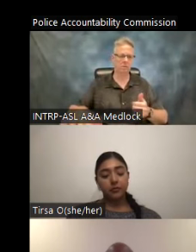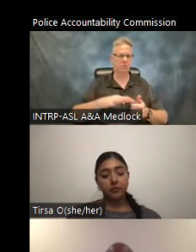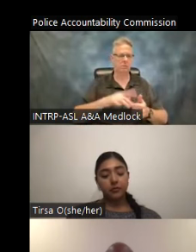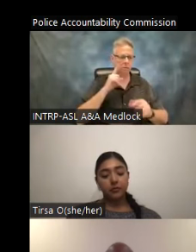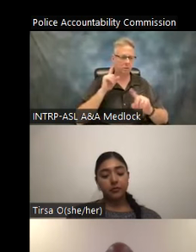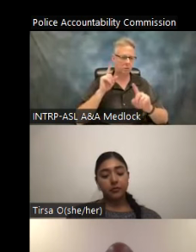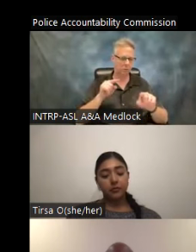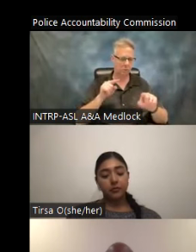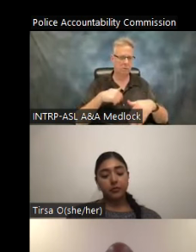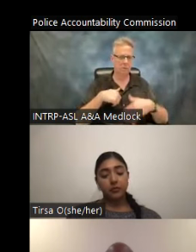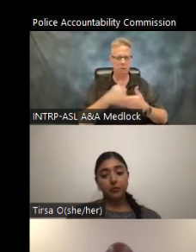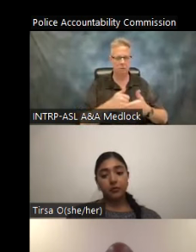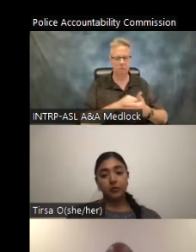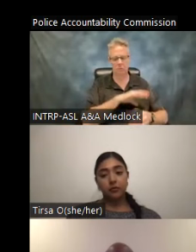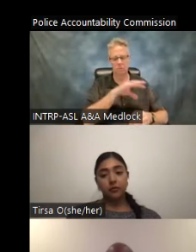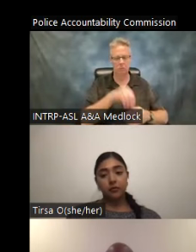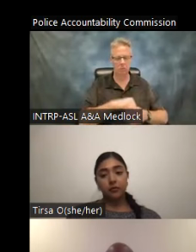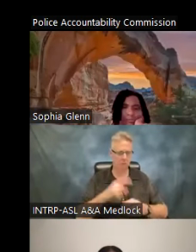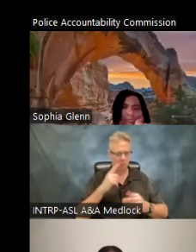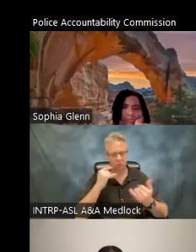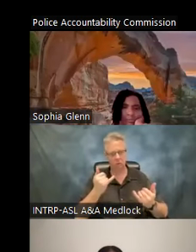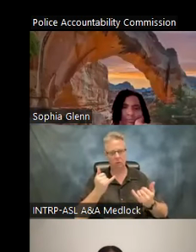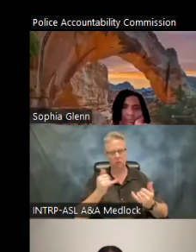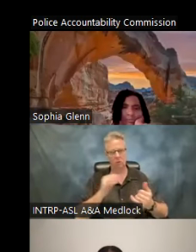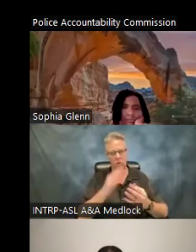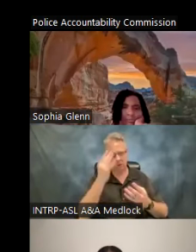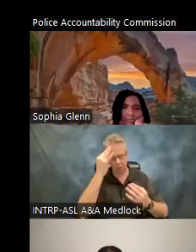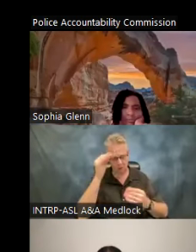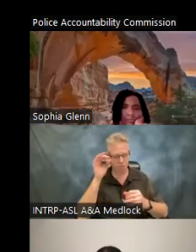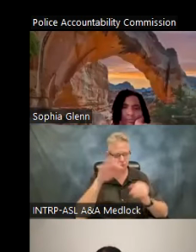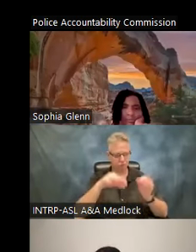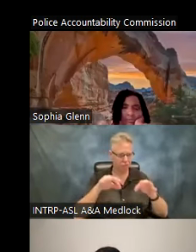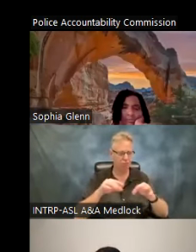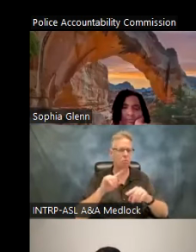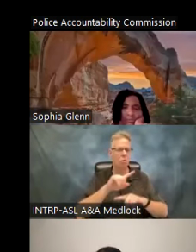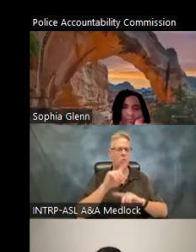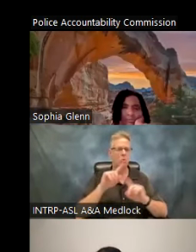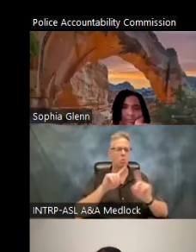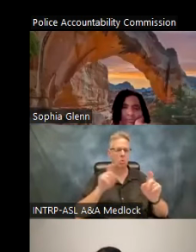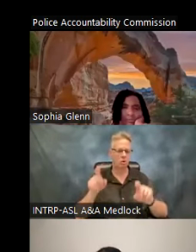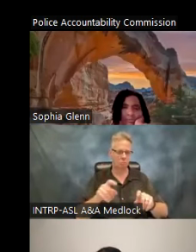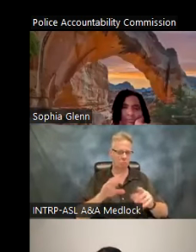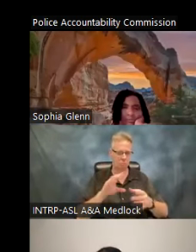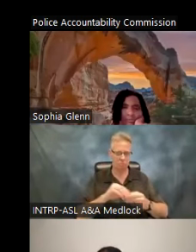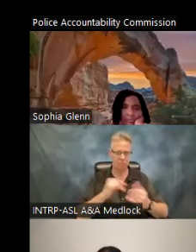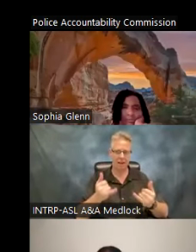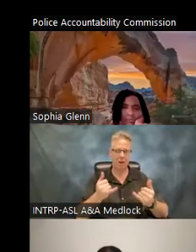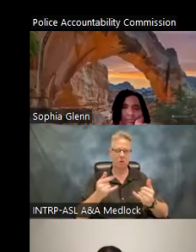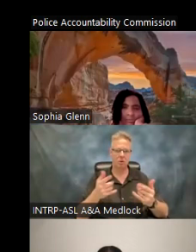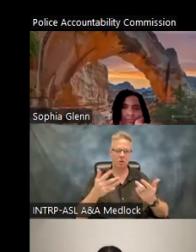and contributing your thoughts and questions. And you are not already